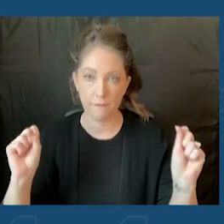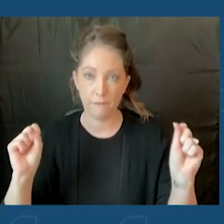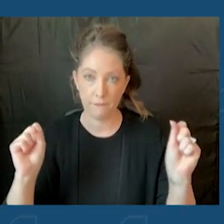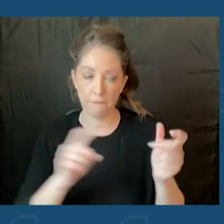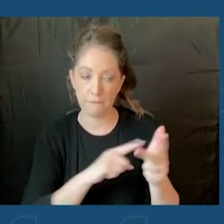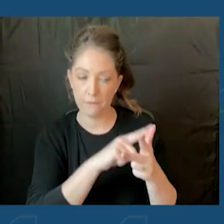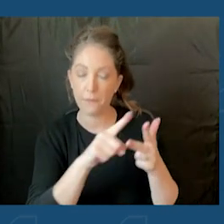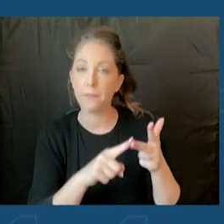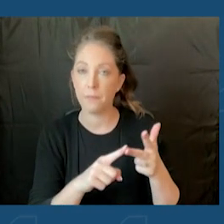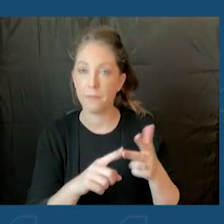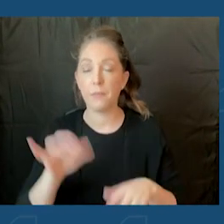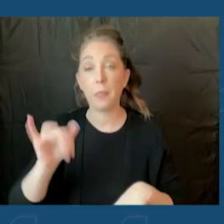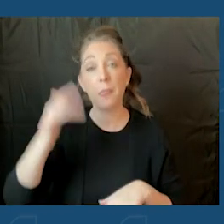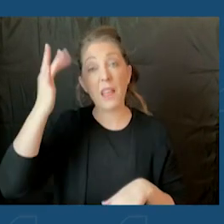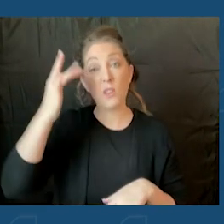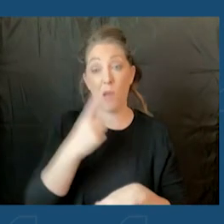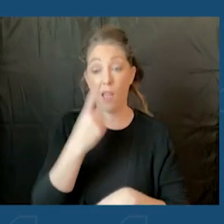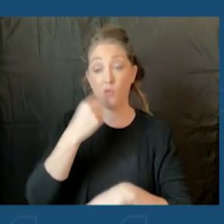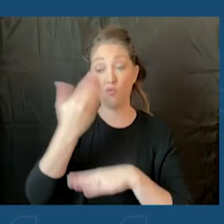That's why this red flag law